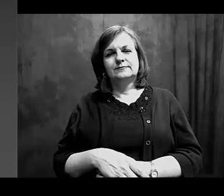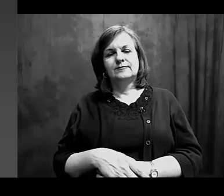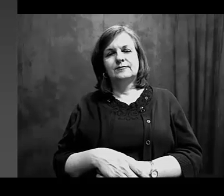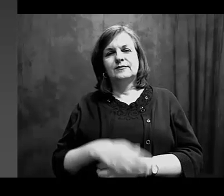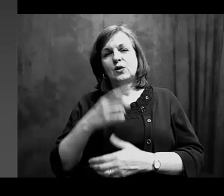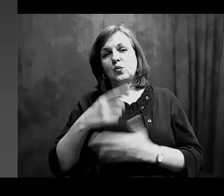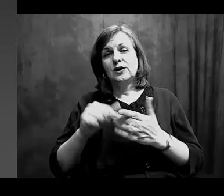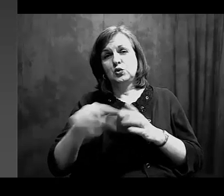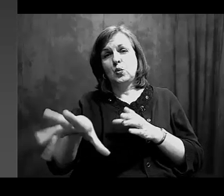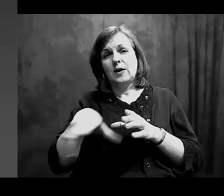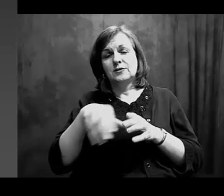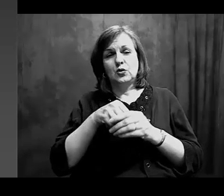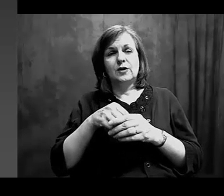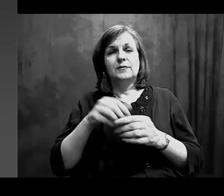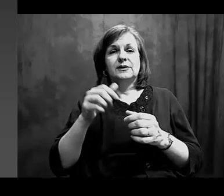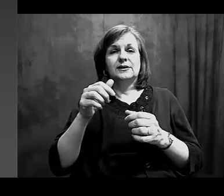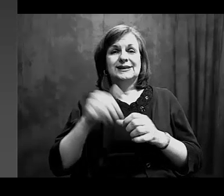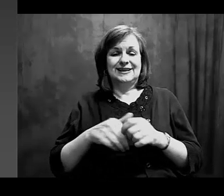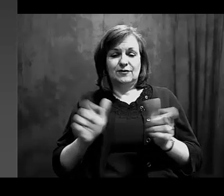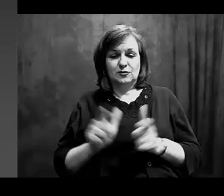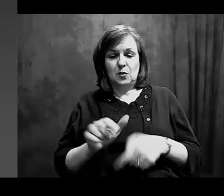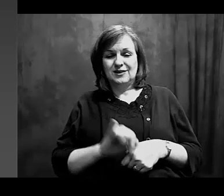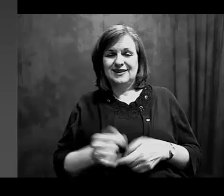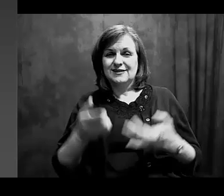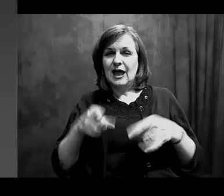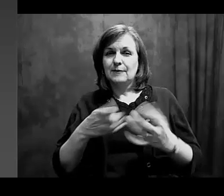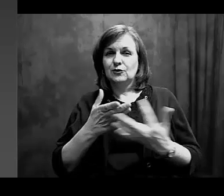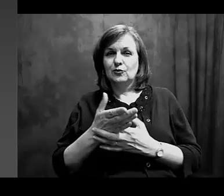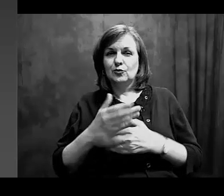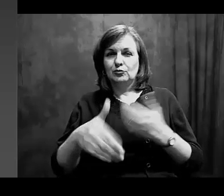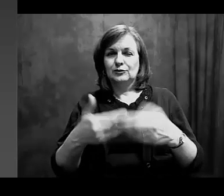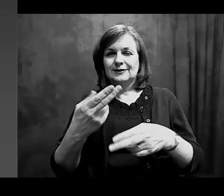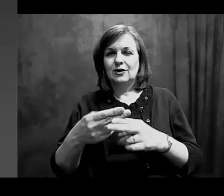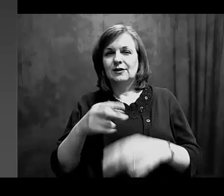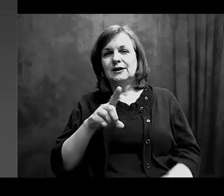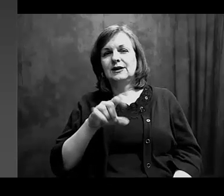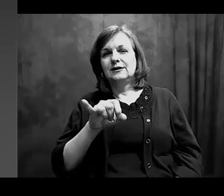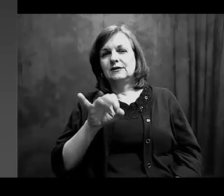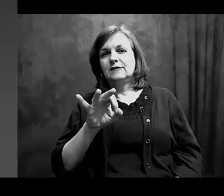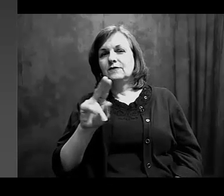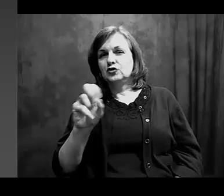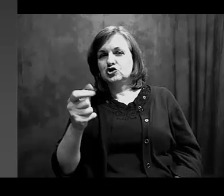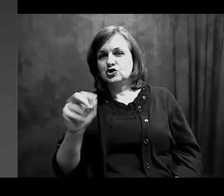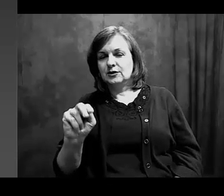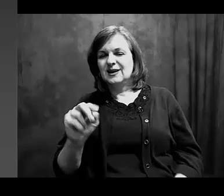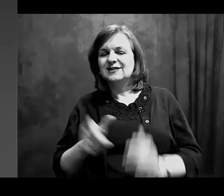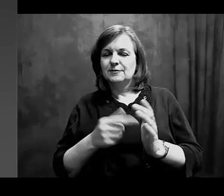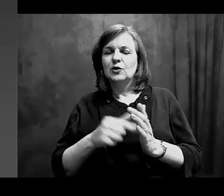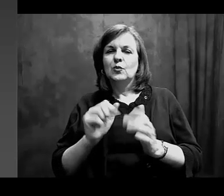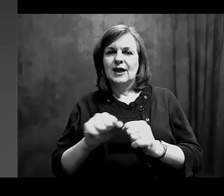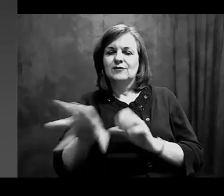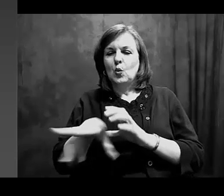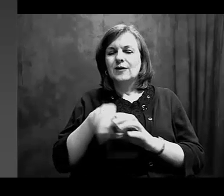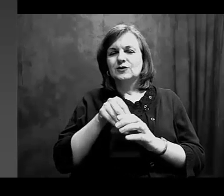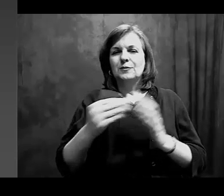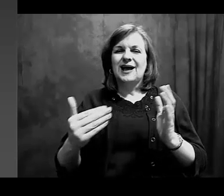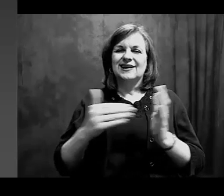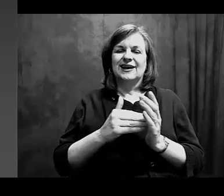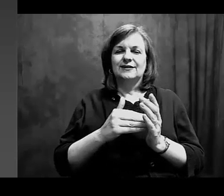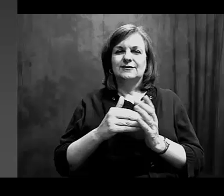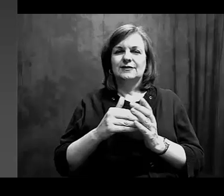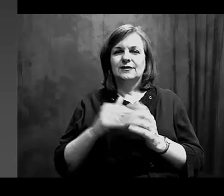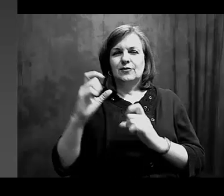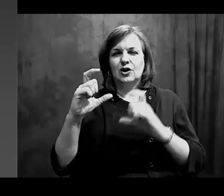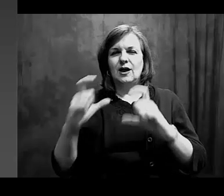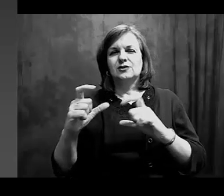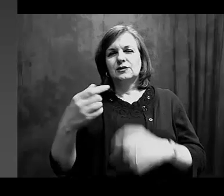It pinches and pushes and pinches and pushes and pinch and open, pinch and open. And then we get these muscle layers